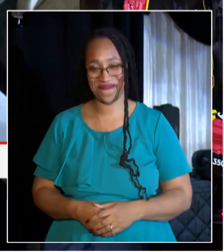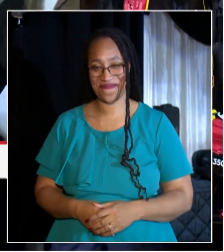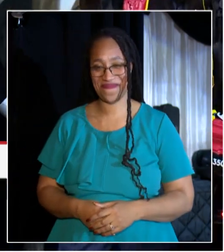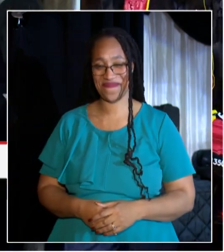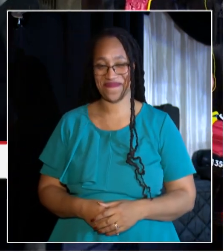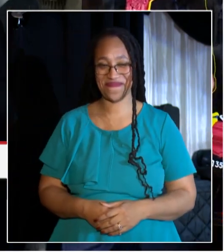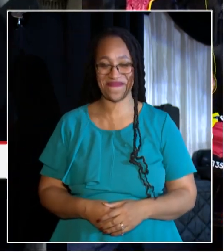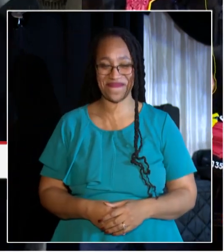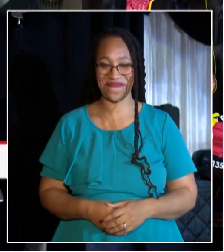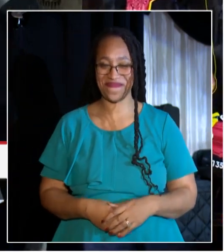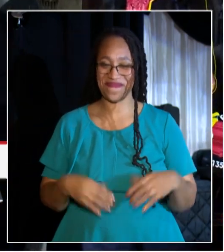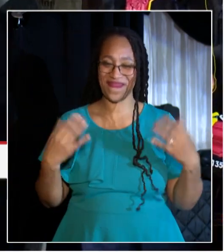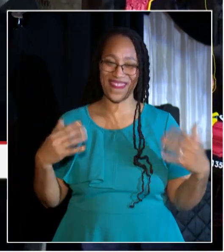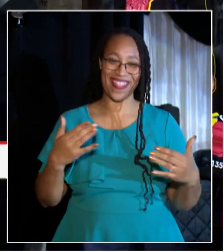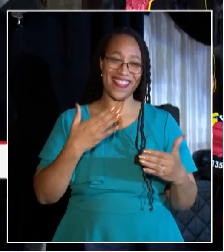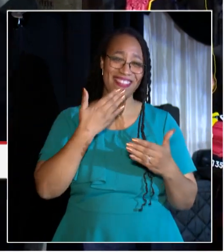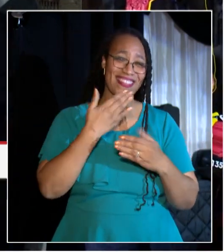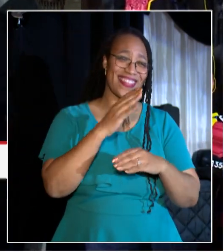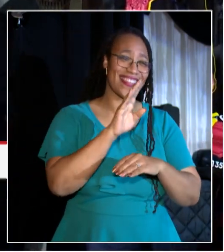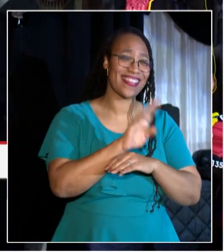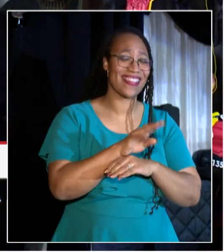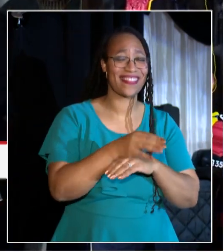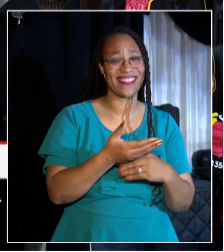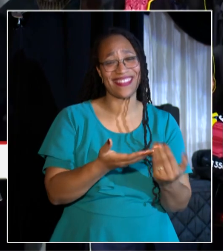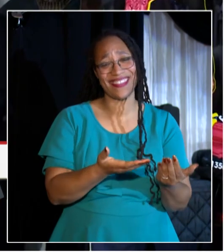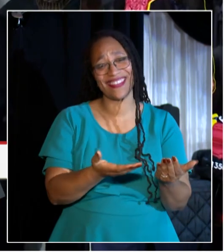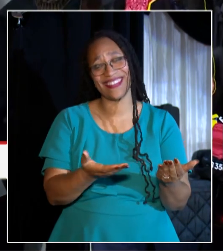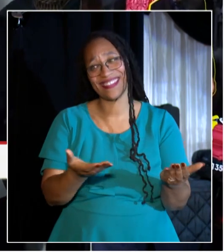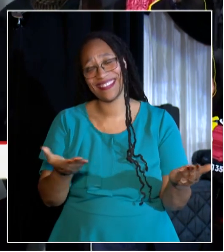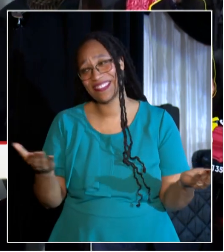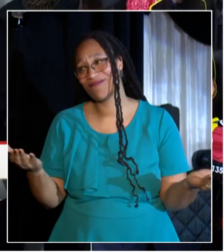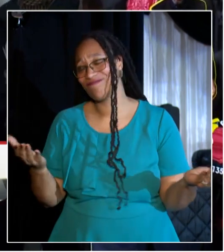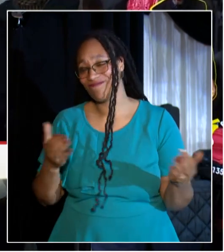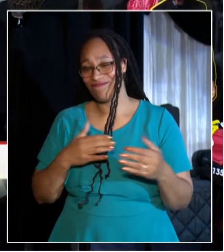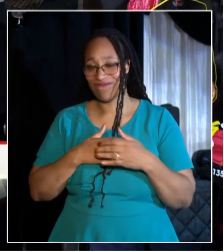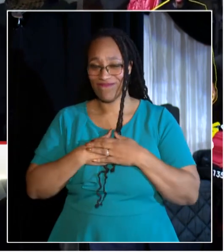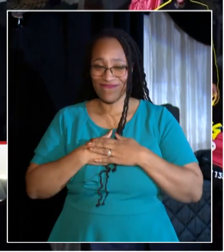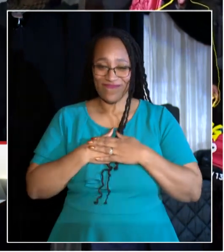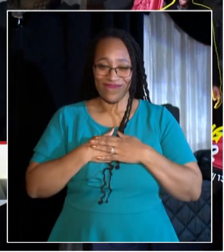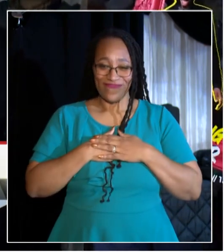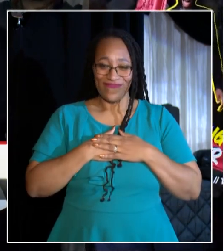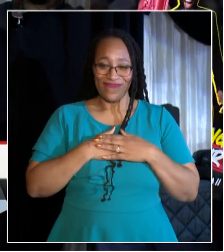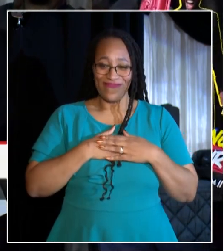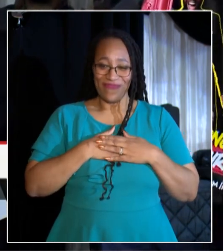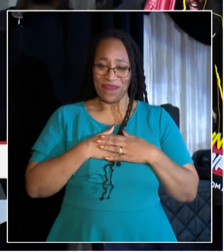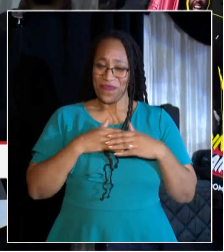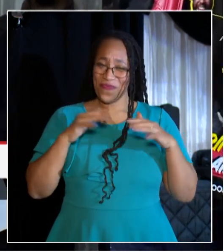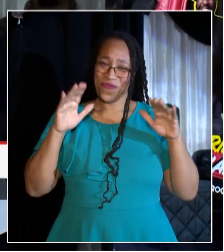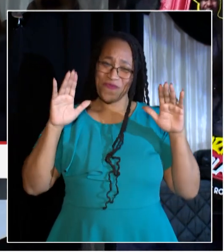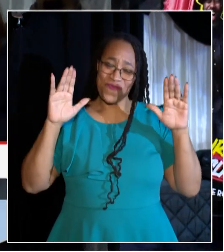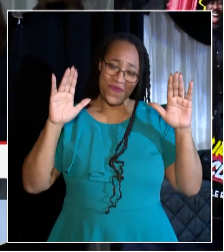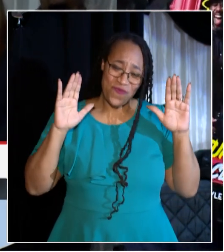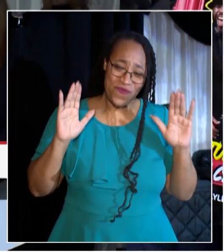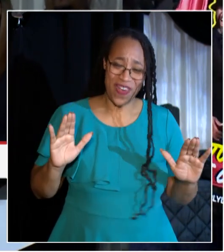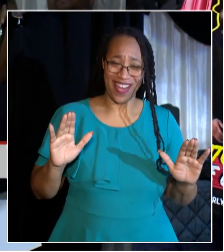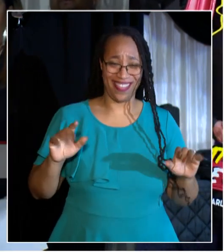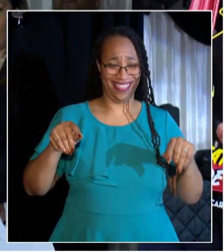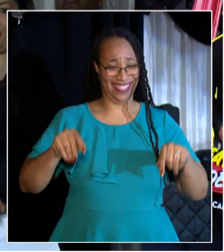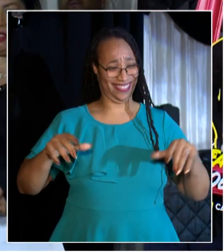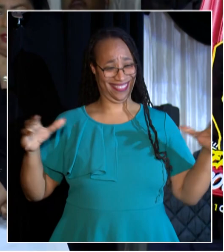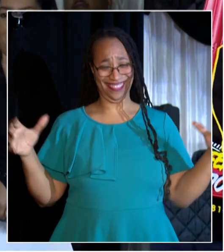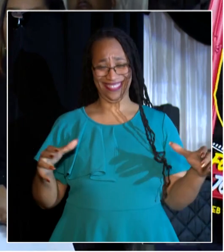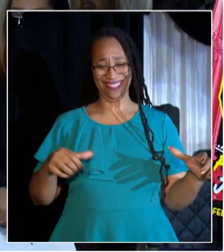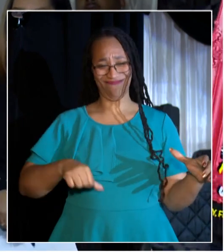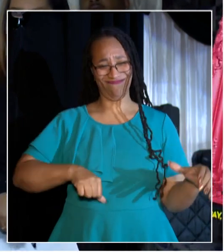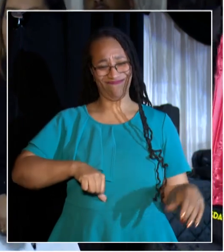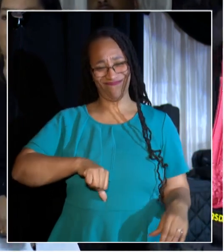Well, good evening, everybody. And it is with great pride that I wish you, on behalf of all of